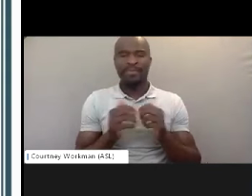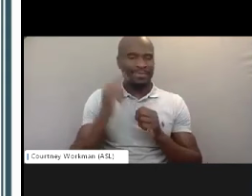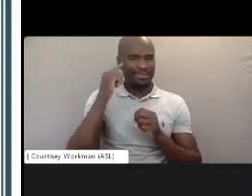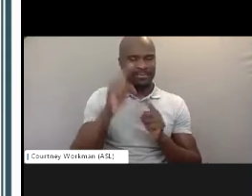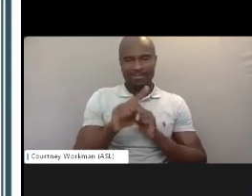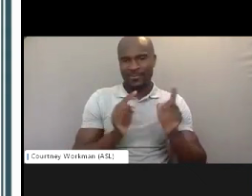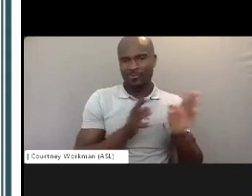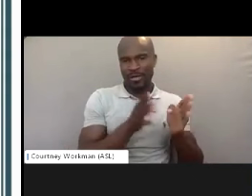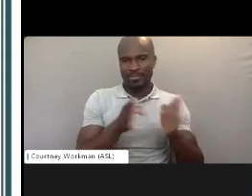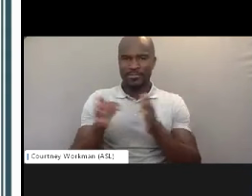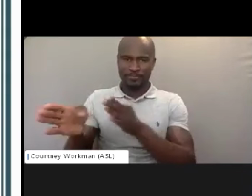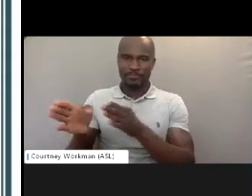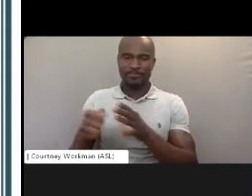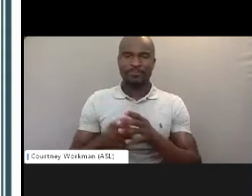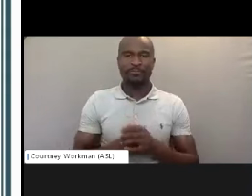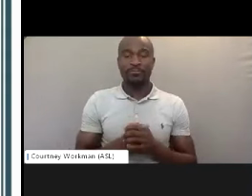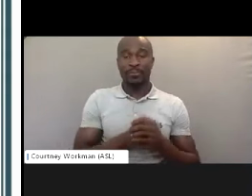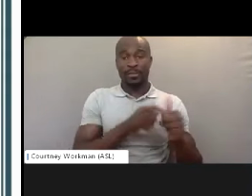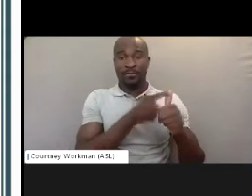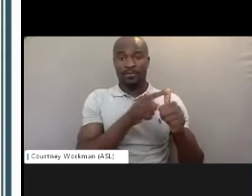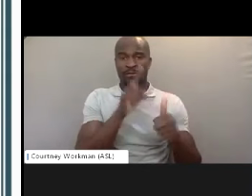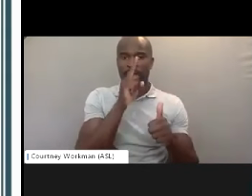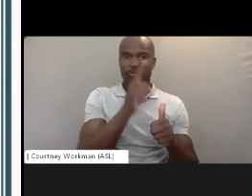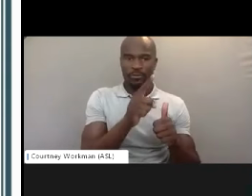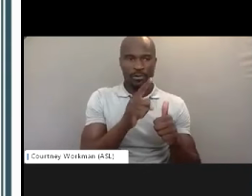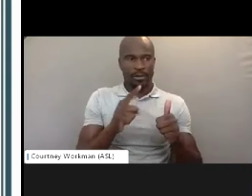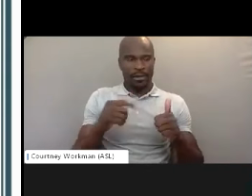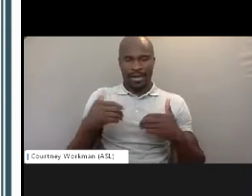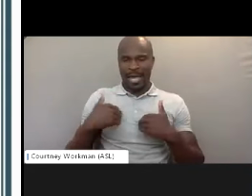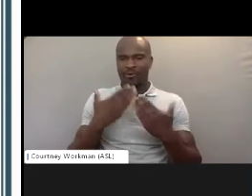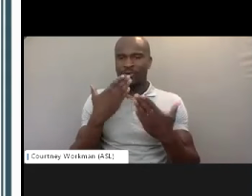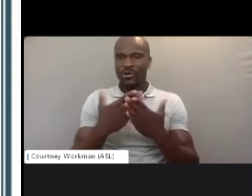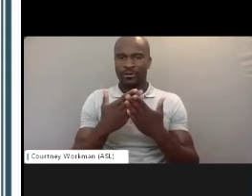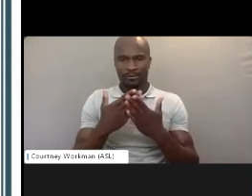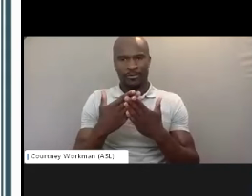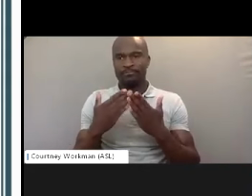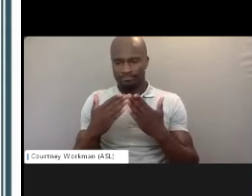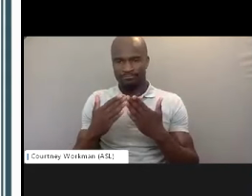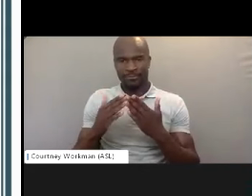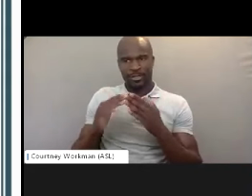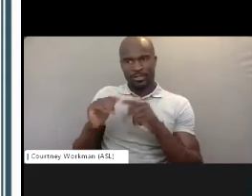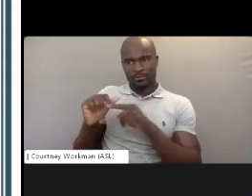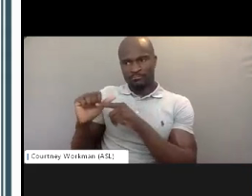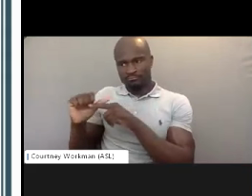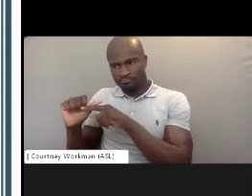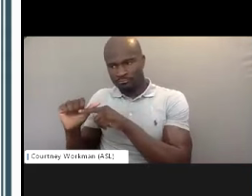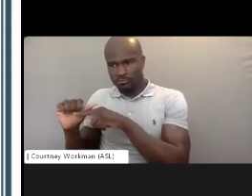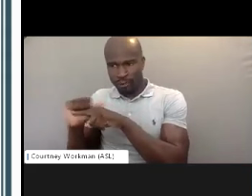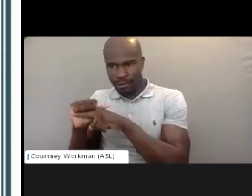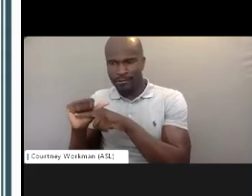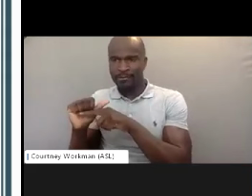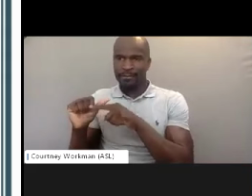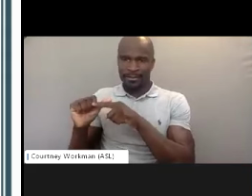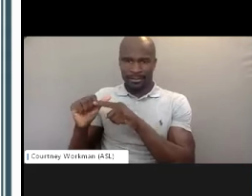think making sure we're sustaining a good pipeline for our trainees, making sure we're supporting and putting resources